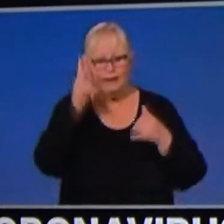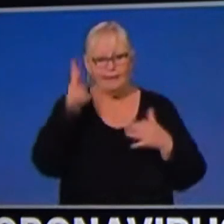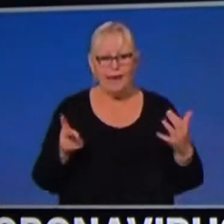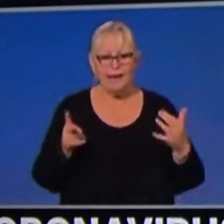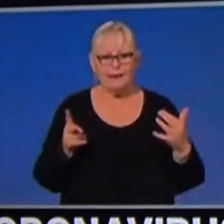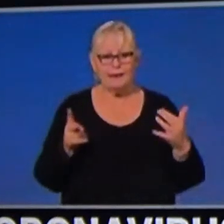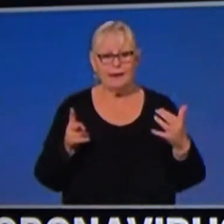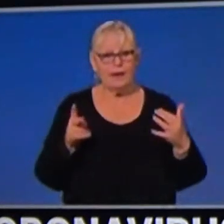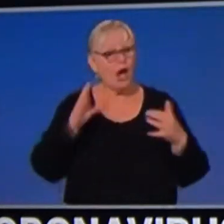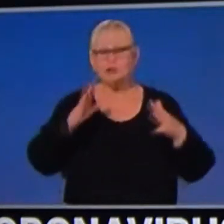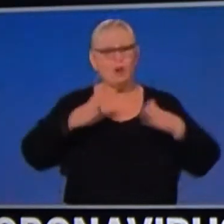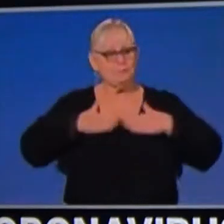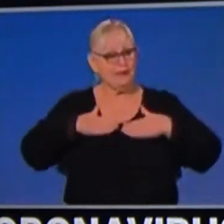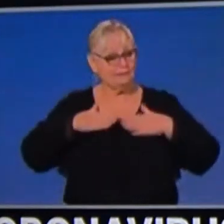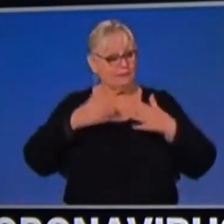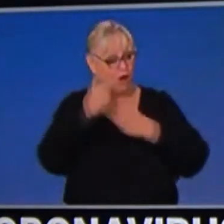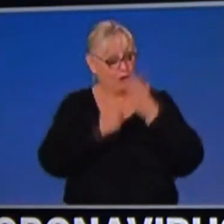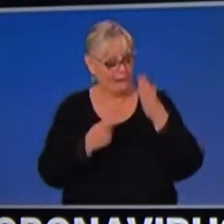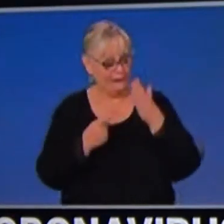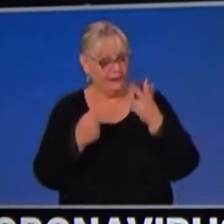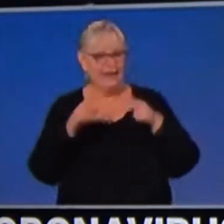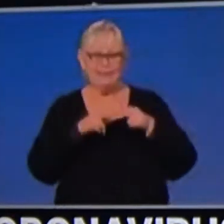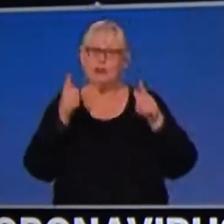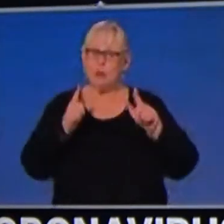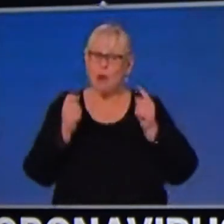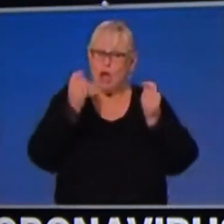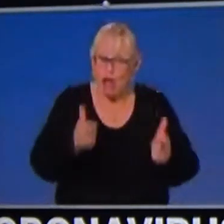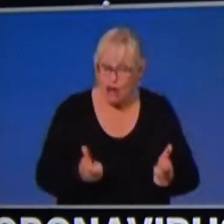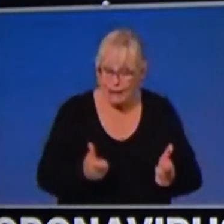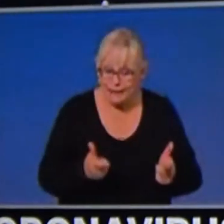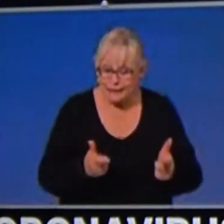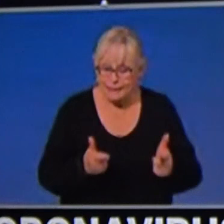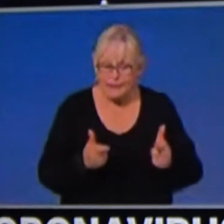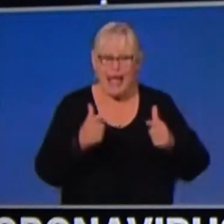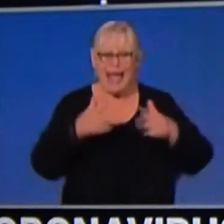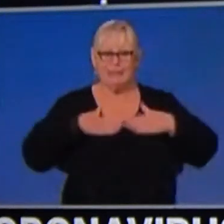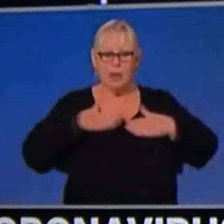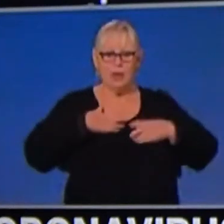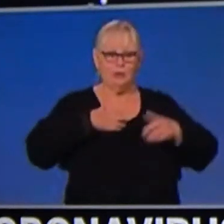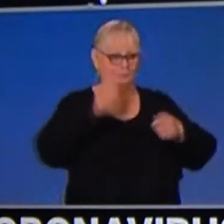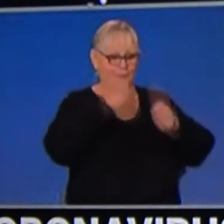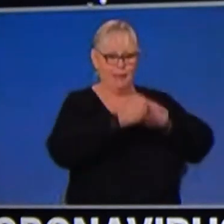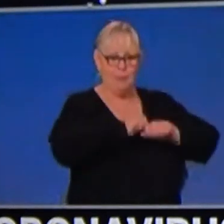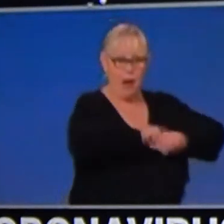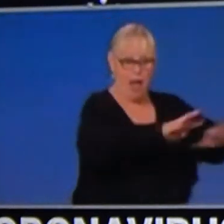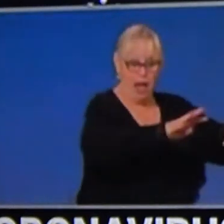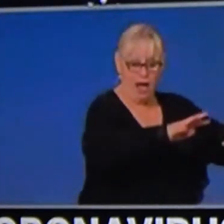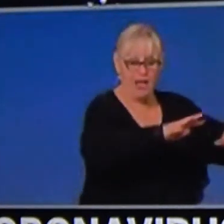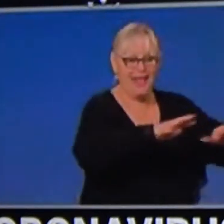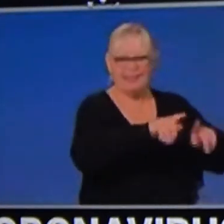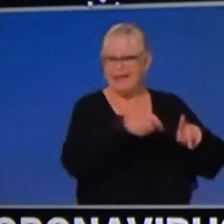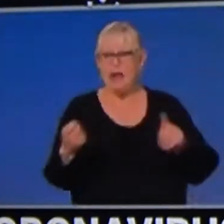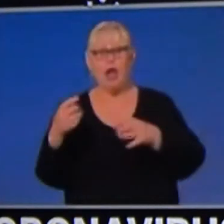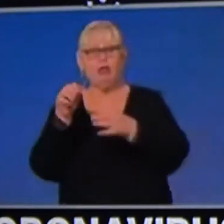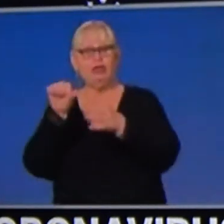And I don't just mean in a health terms. If you move too early and the health response gets out of control, then the economic consequences